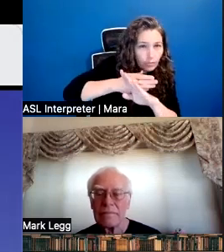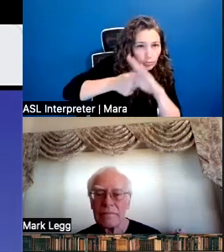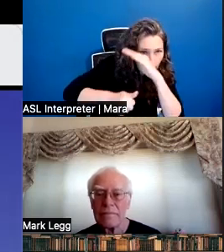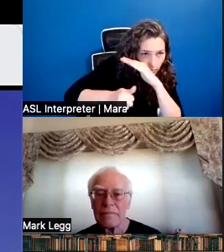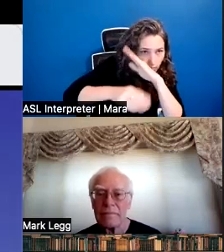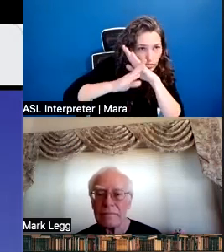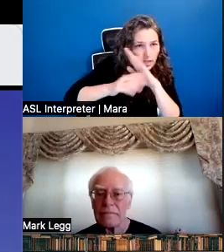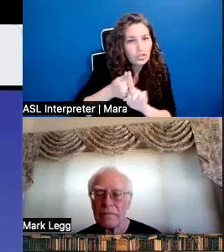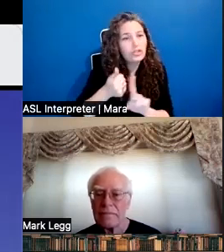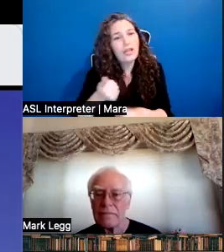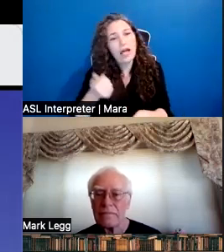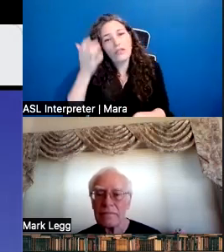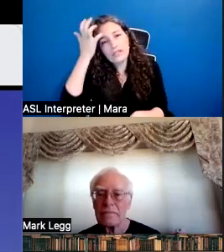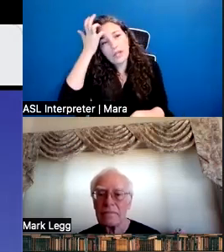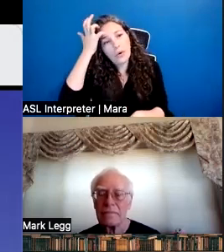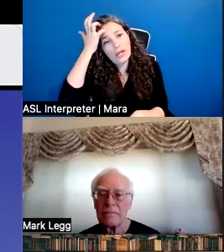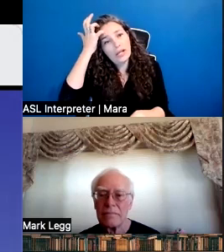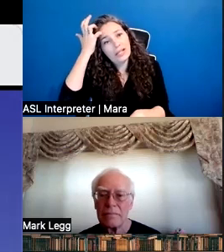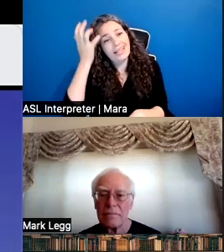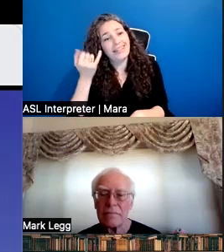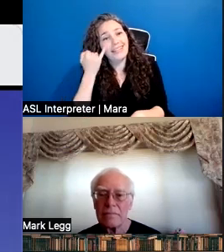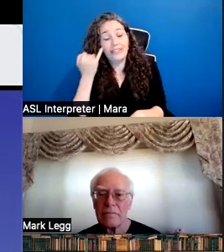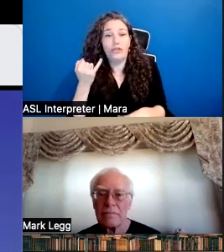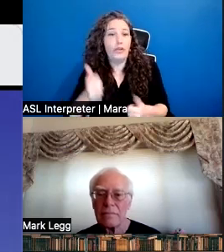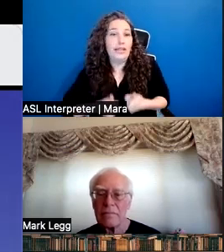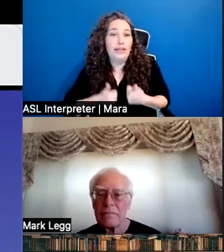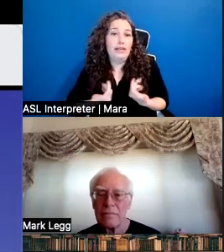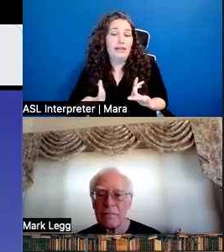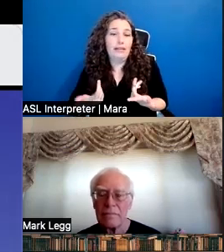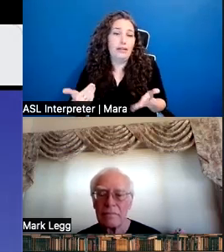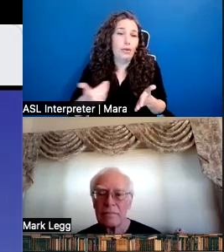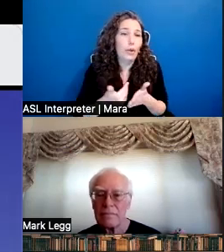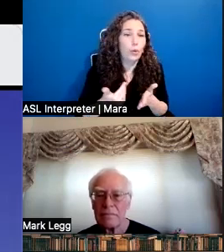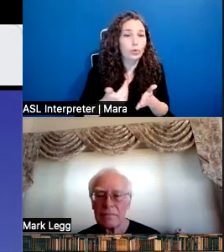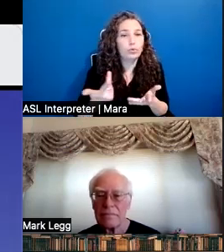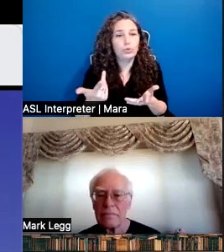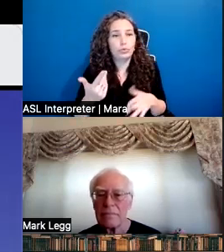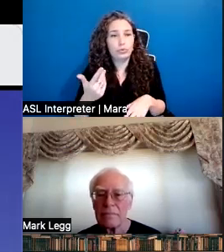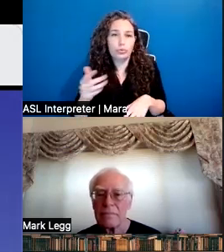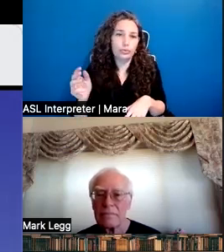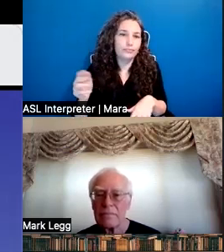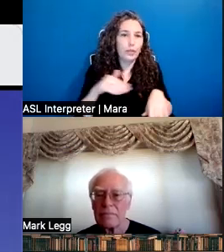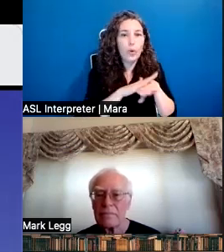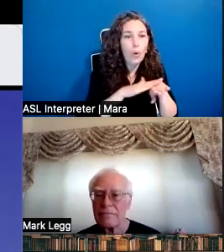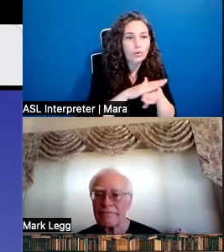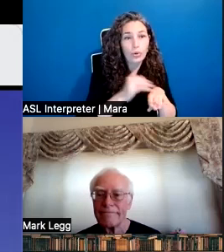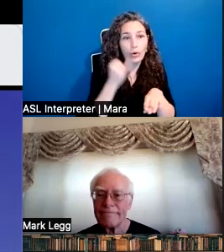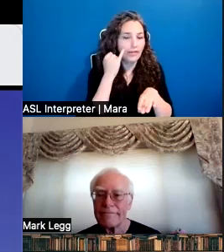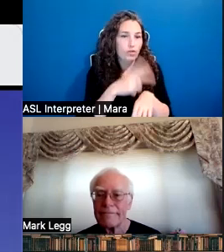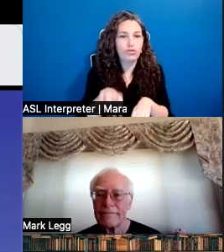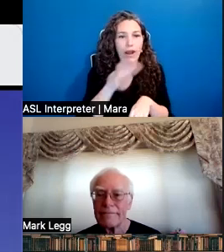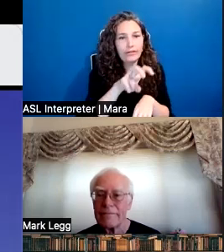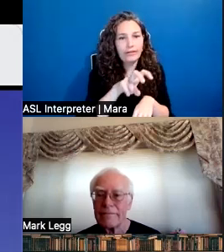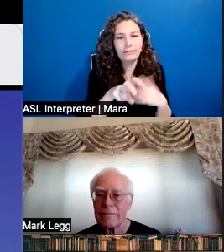along the coast, but really everybody in Southern California, because you may one day travel, go to the beach or